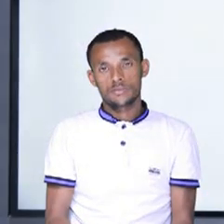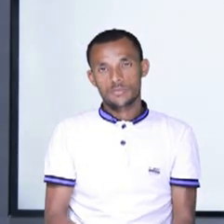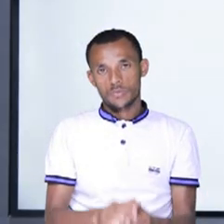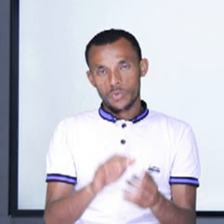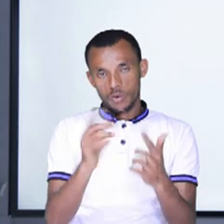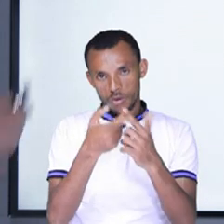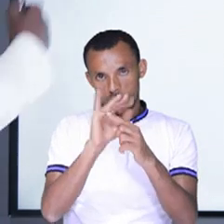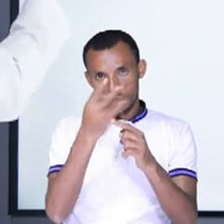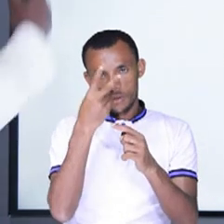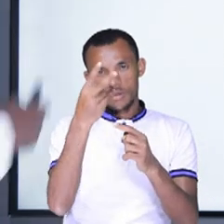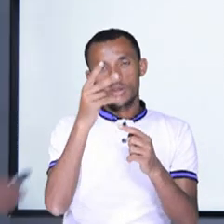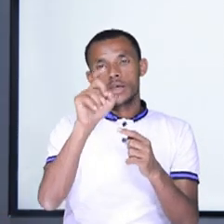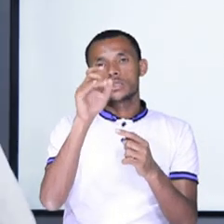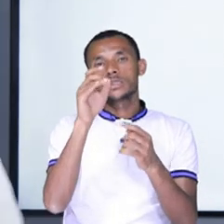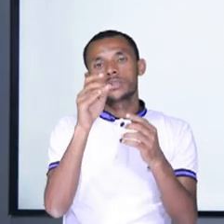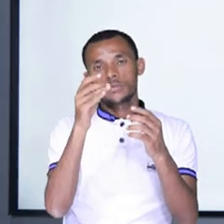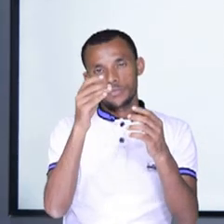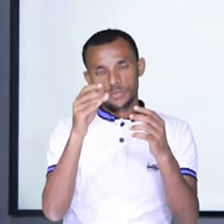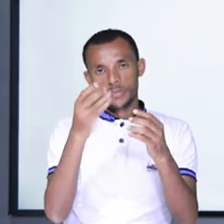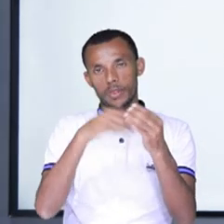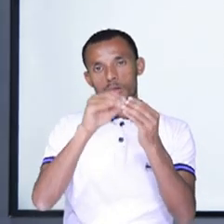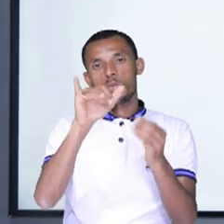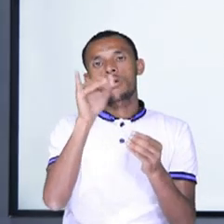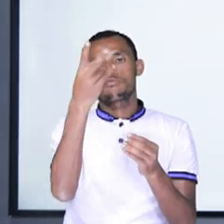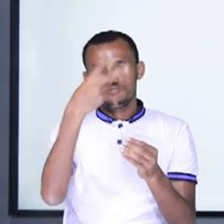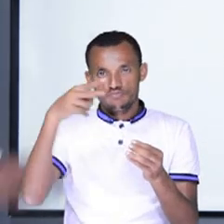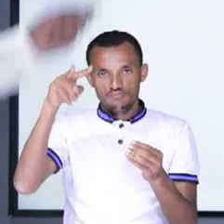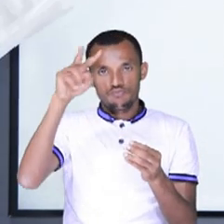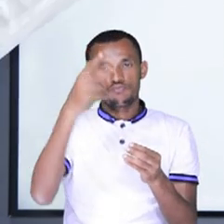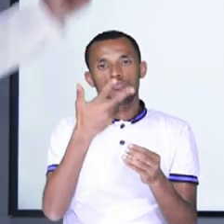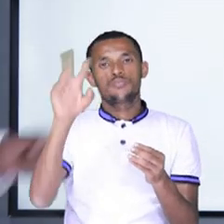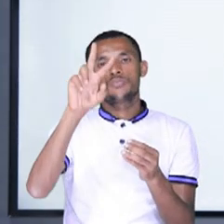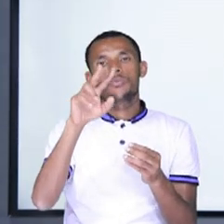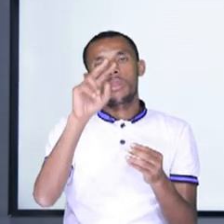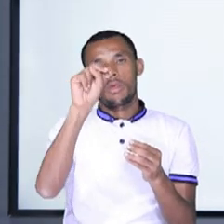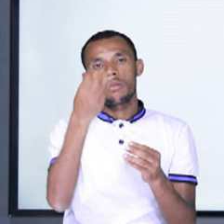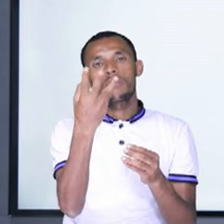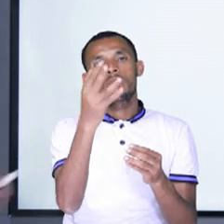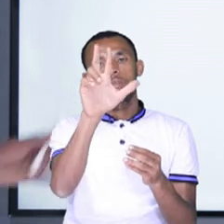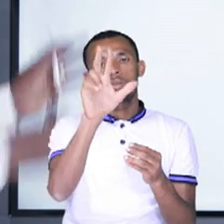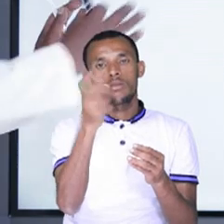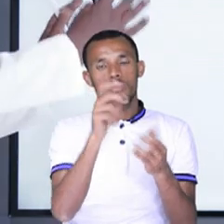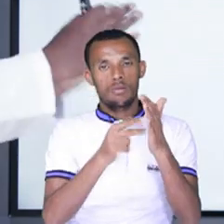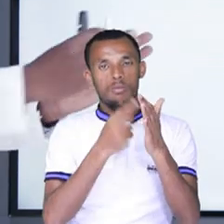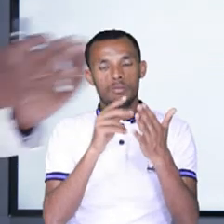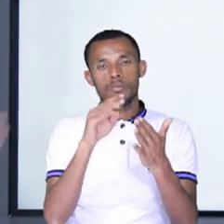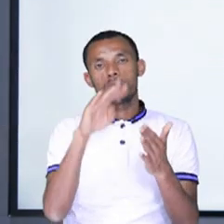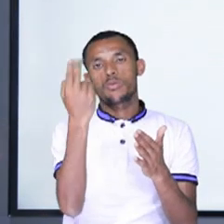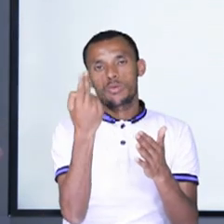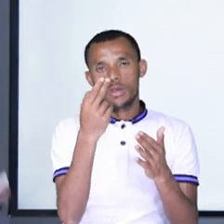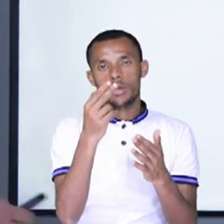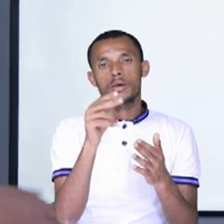Take the second one, x plus y is the whole cubed. Your n, it was equal to 3. So by using